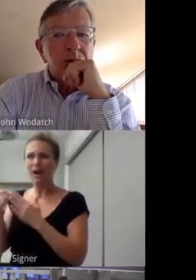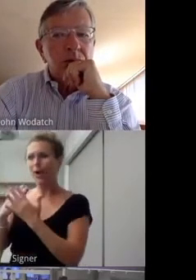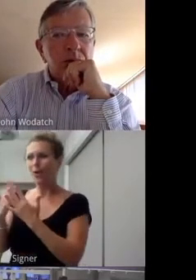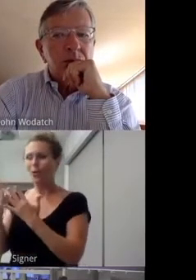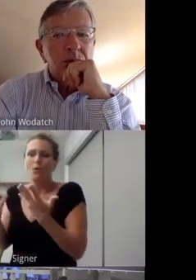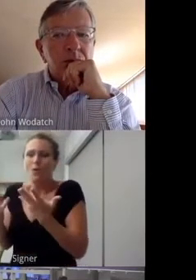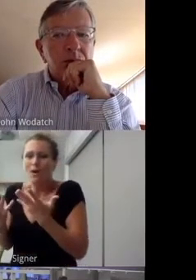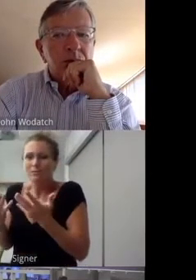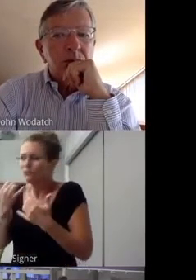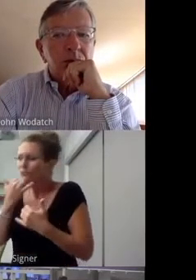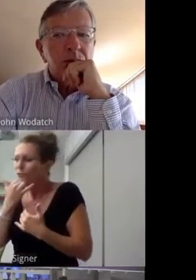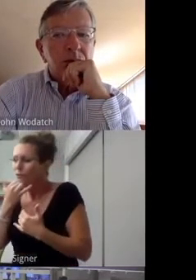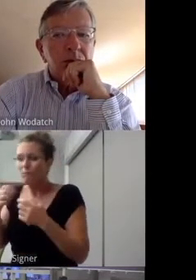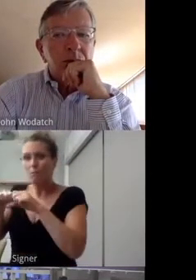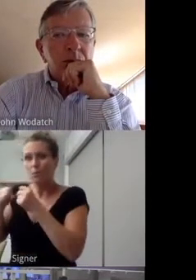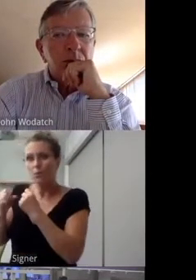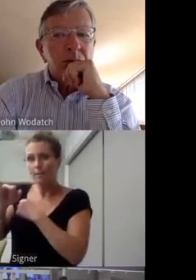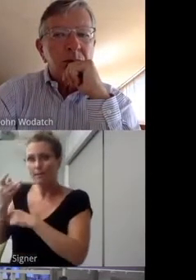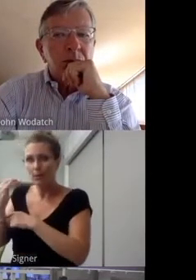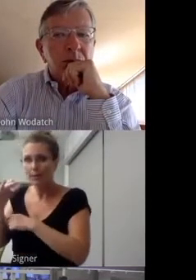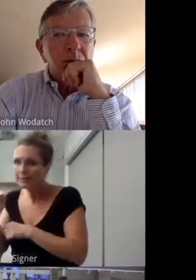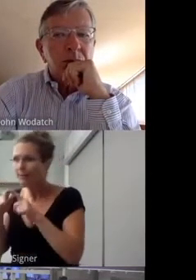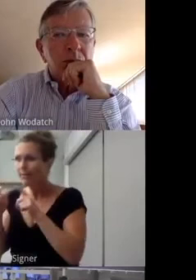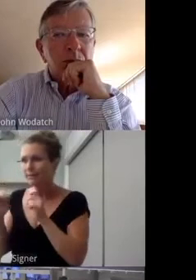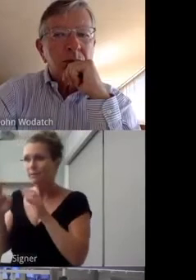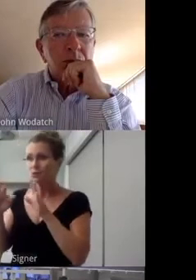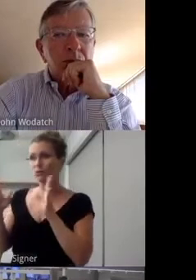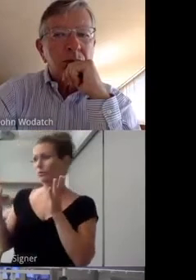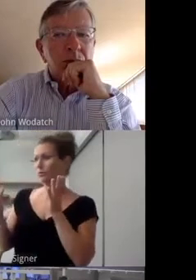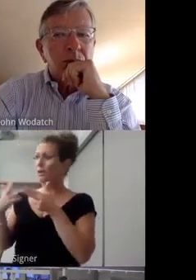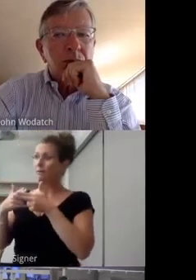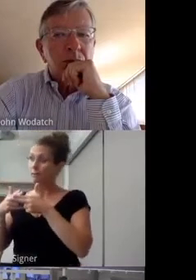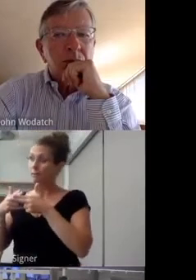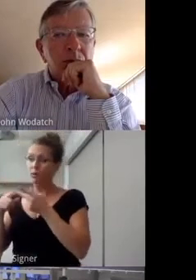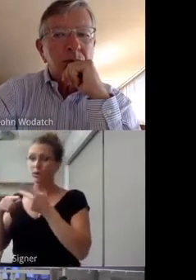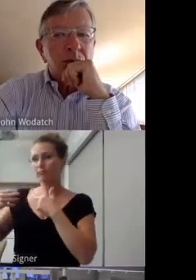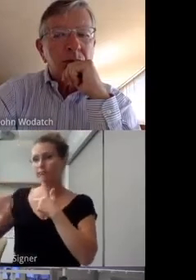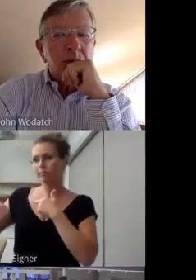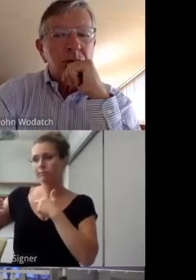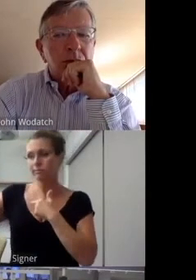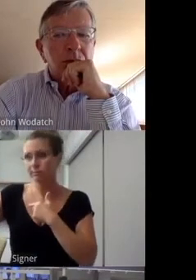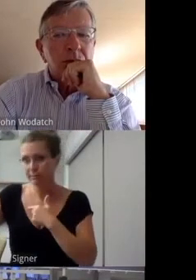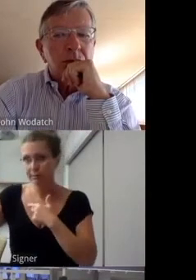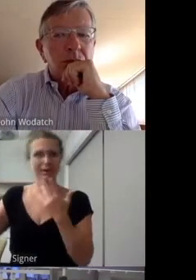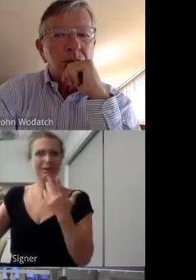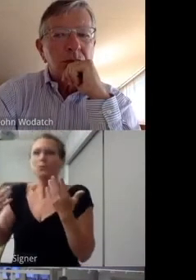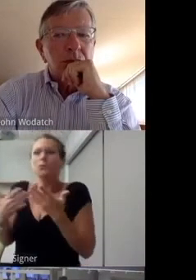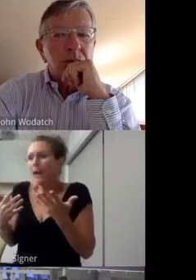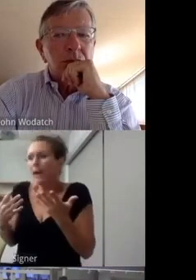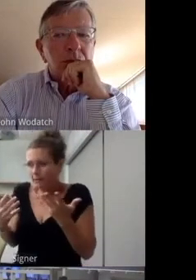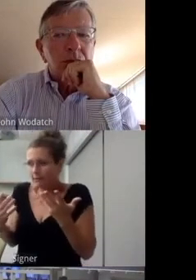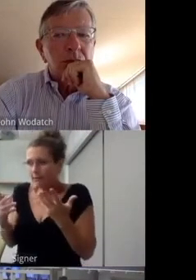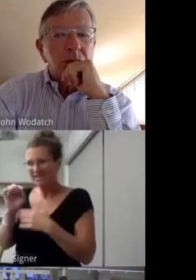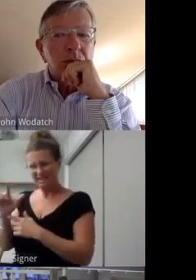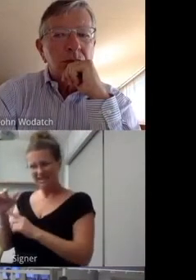they should be temporary, episodic, or on all these details, which can only, in my